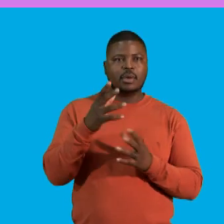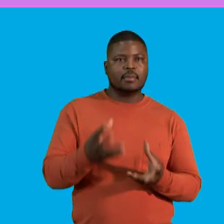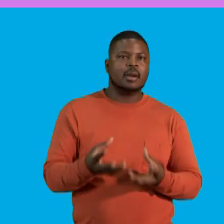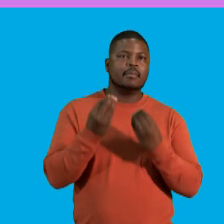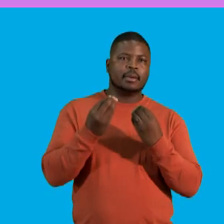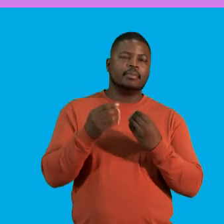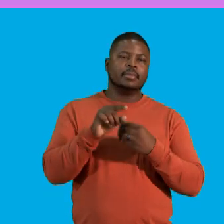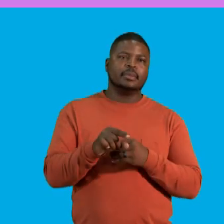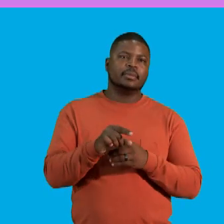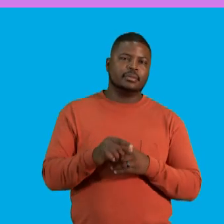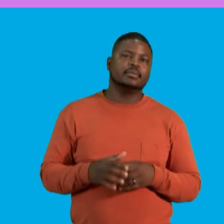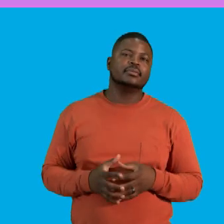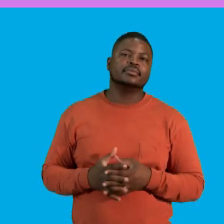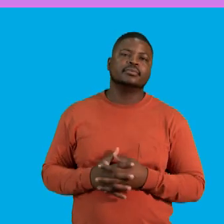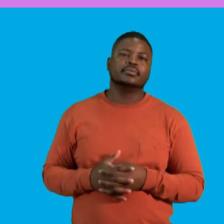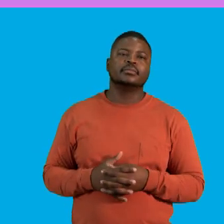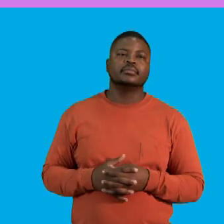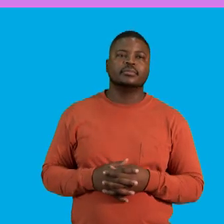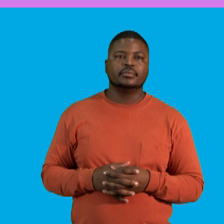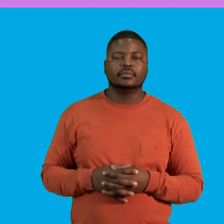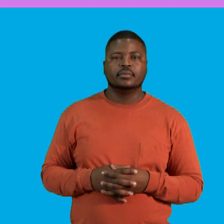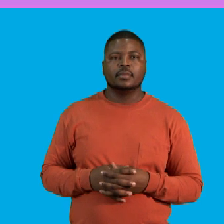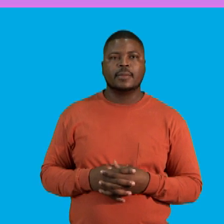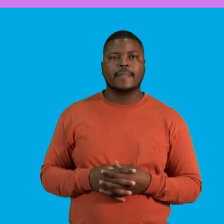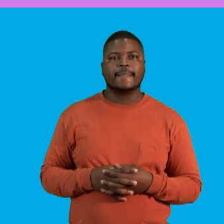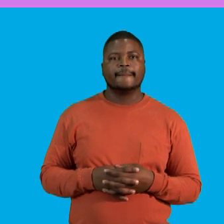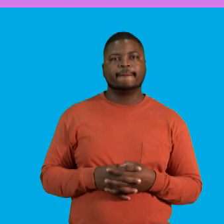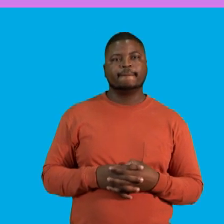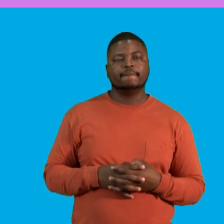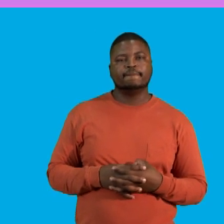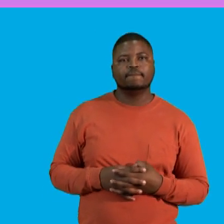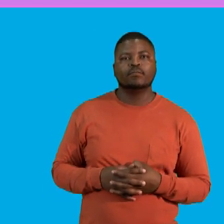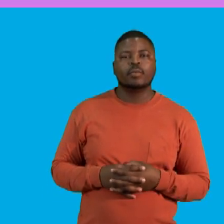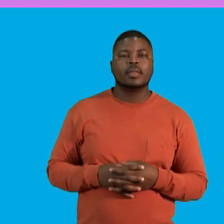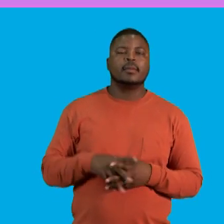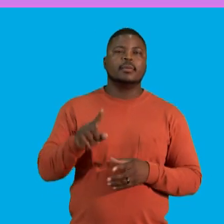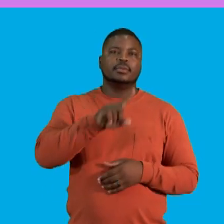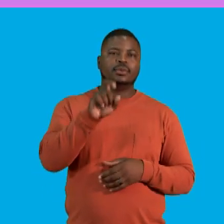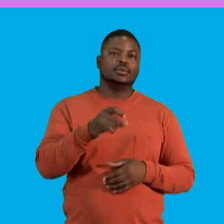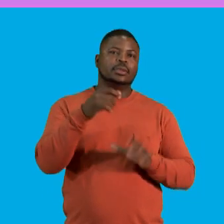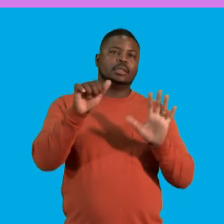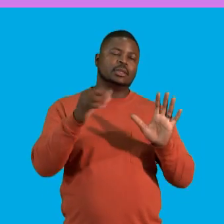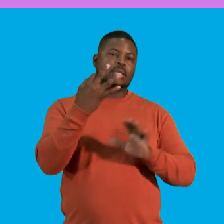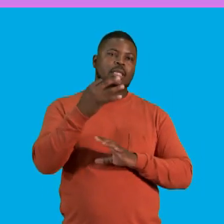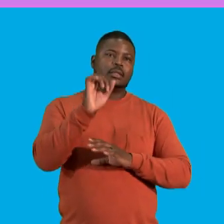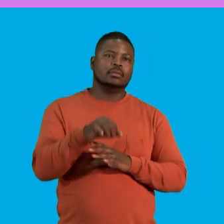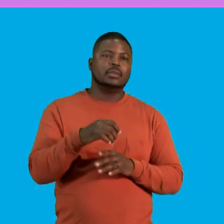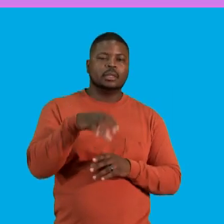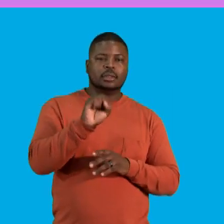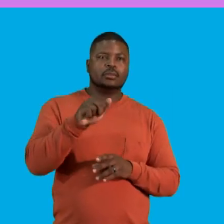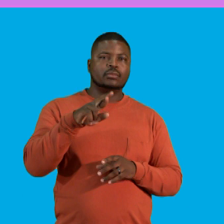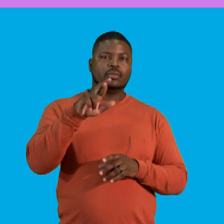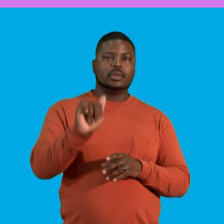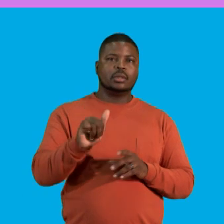4, 5, 6. So it's 6 kiloliters. Then question 3,